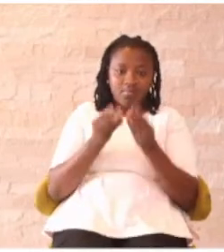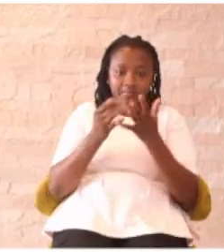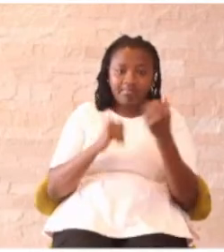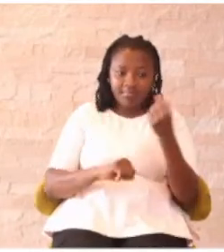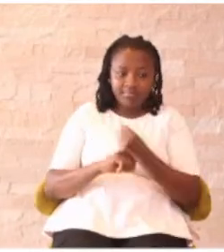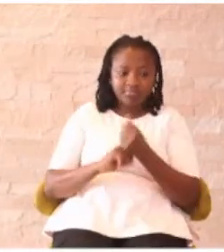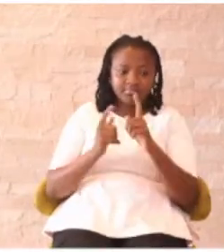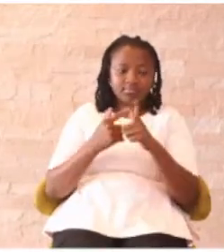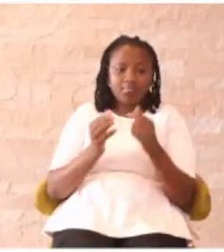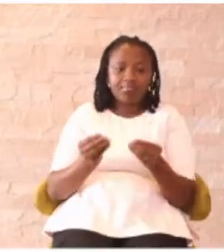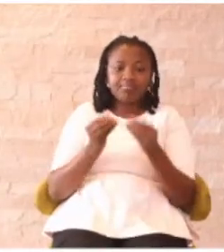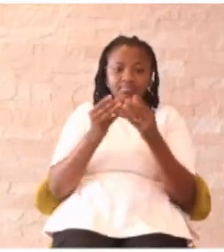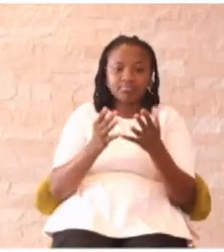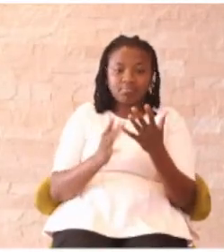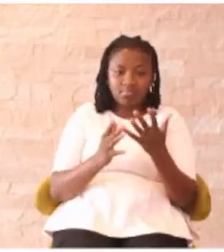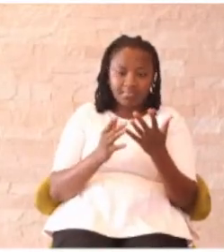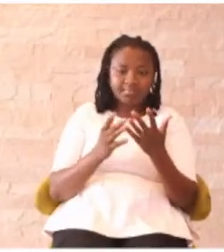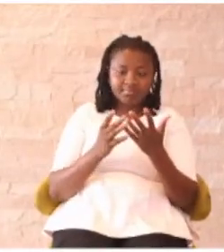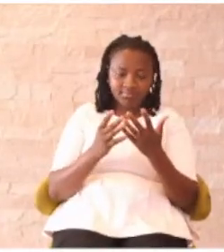appointment date.